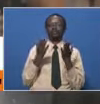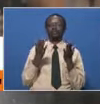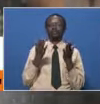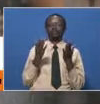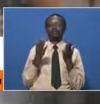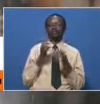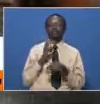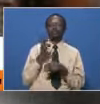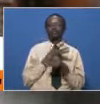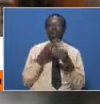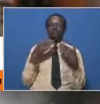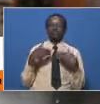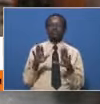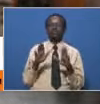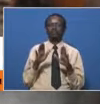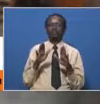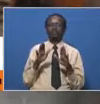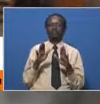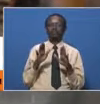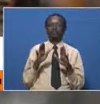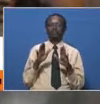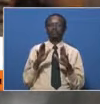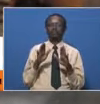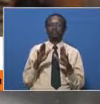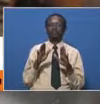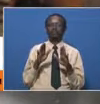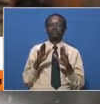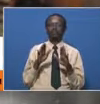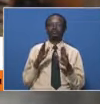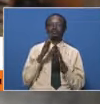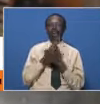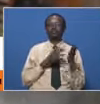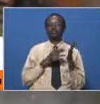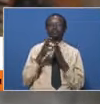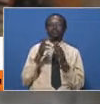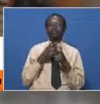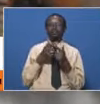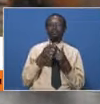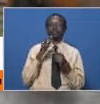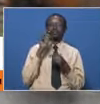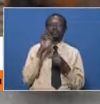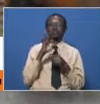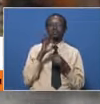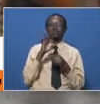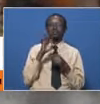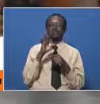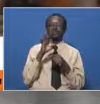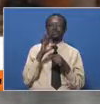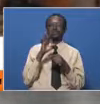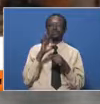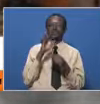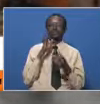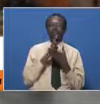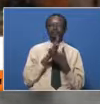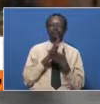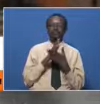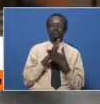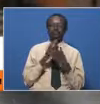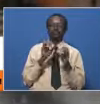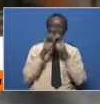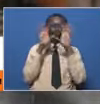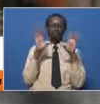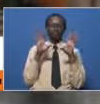That is where we lost some credibility. And the third one was outright. So you see the second